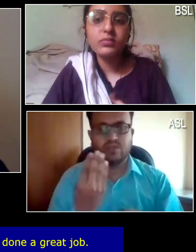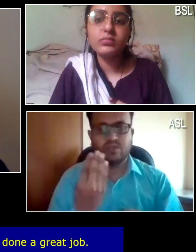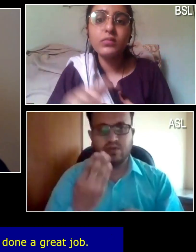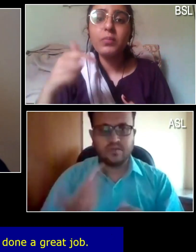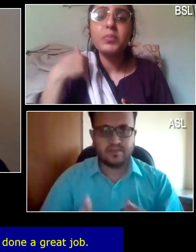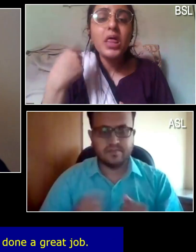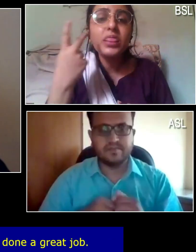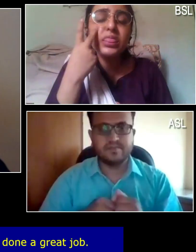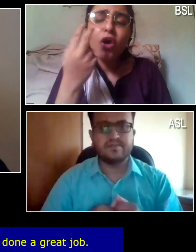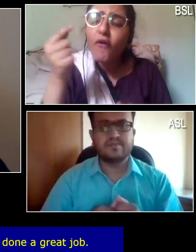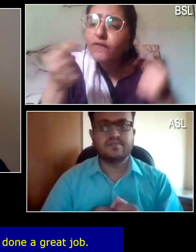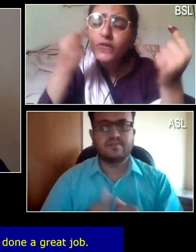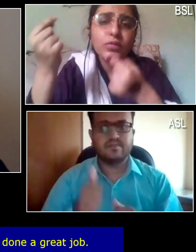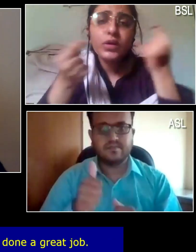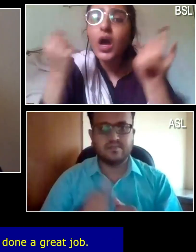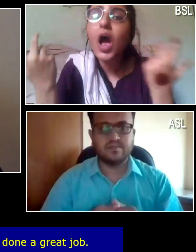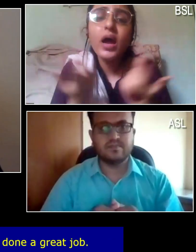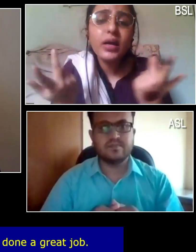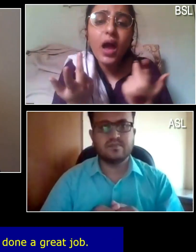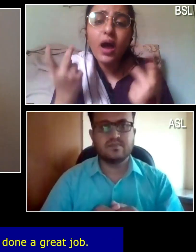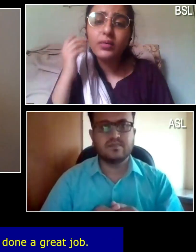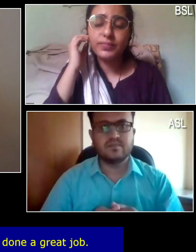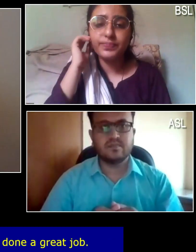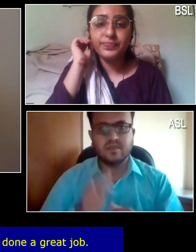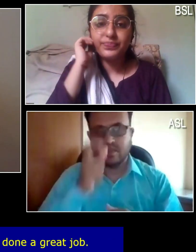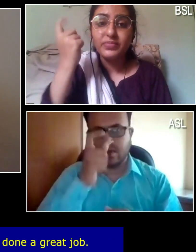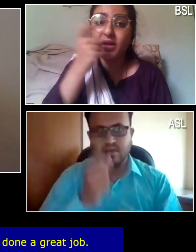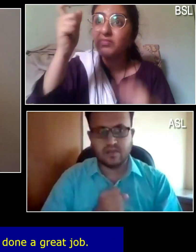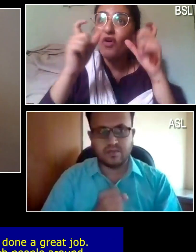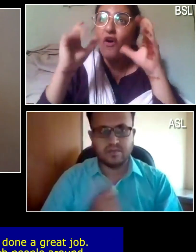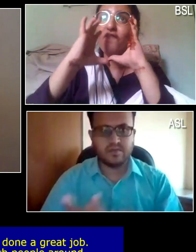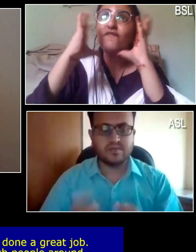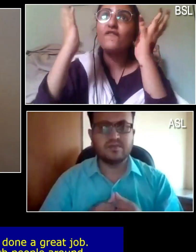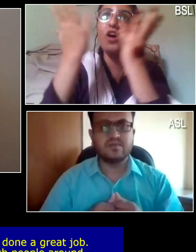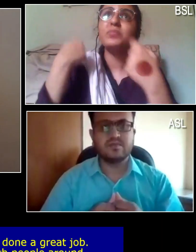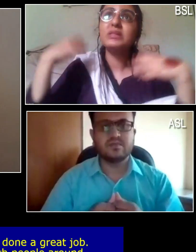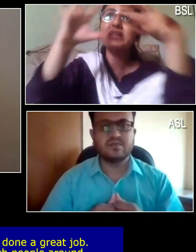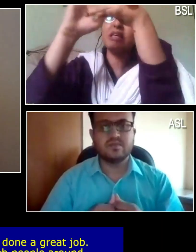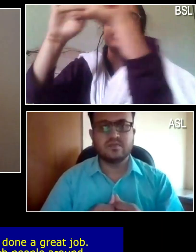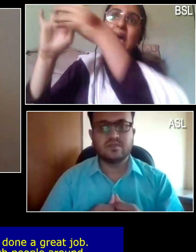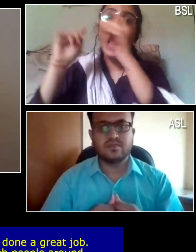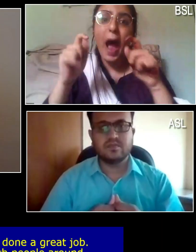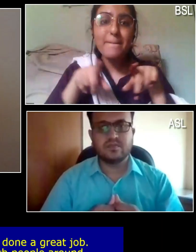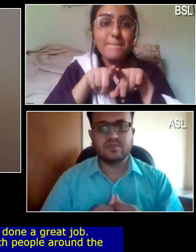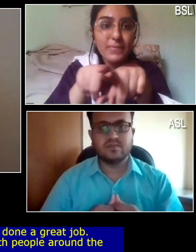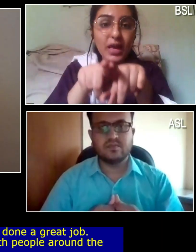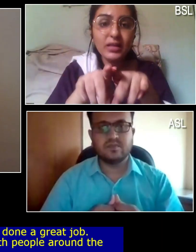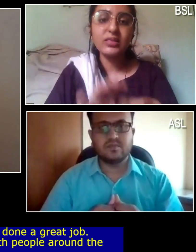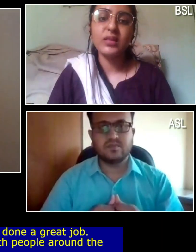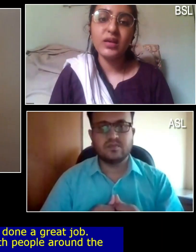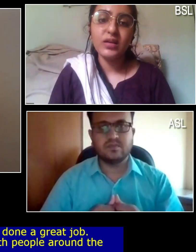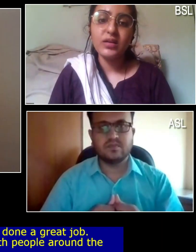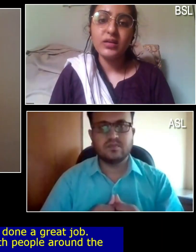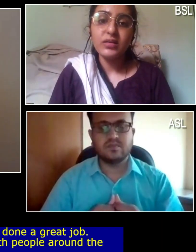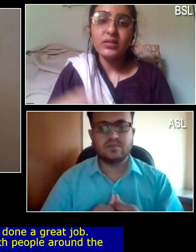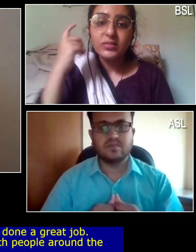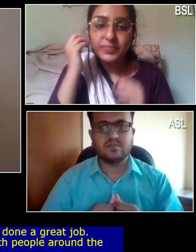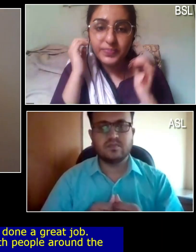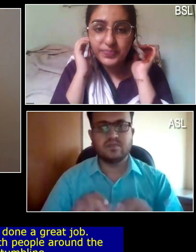that working with people around the world, we're finding people are quickly stumbling,